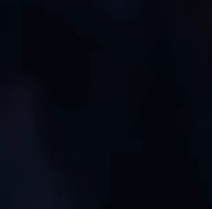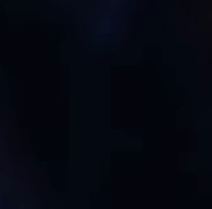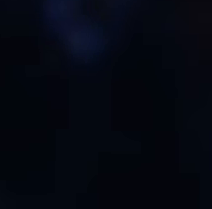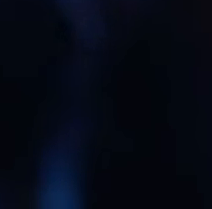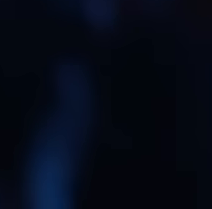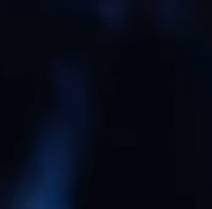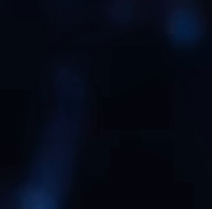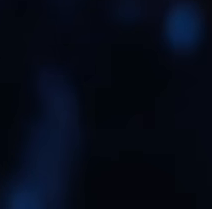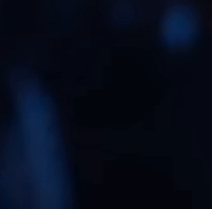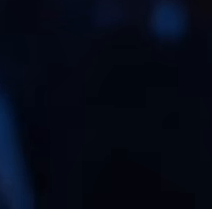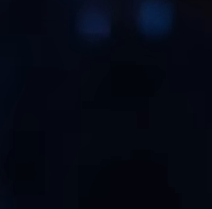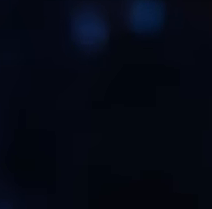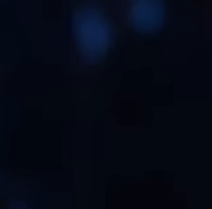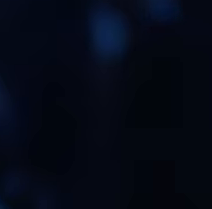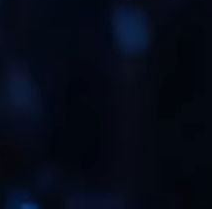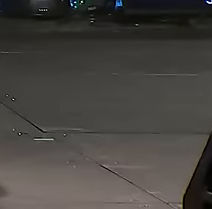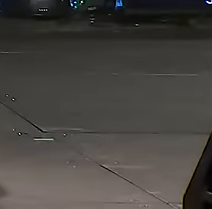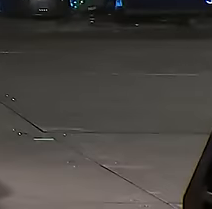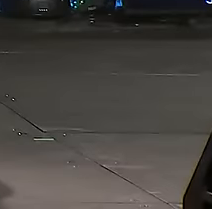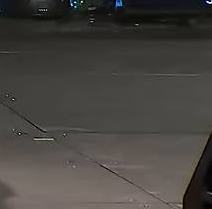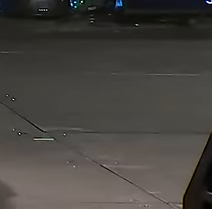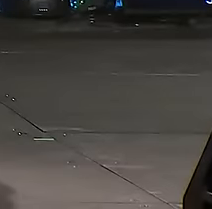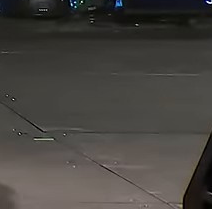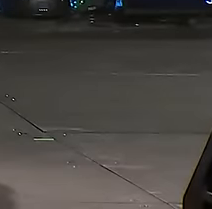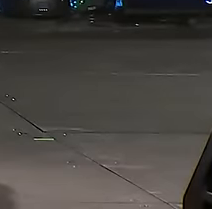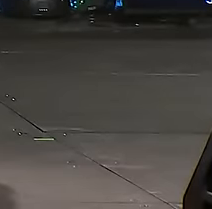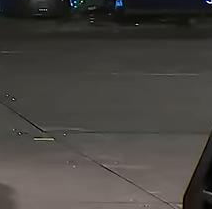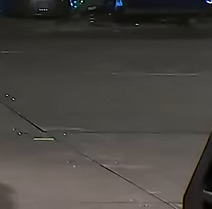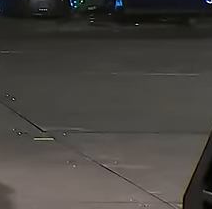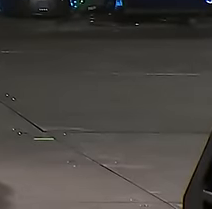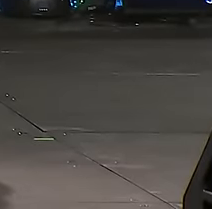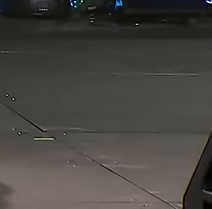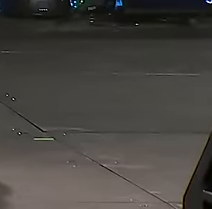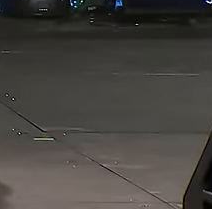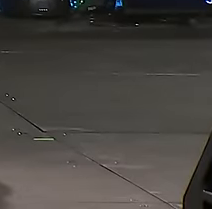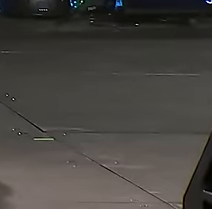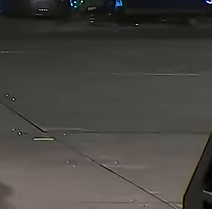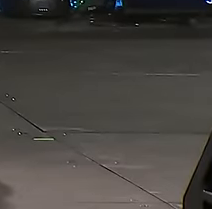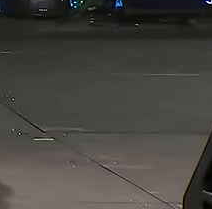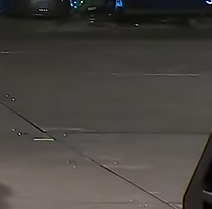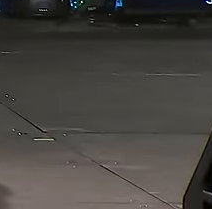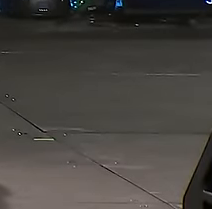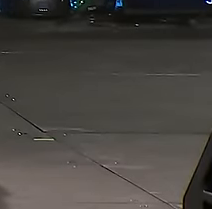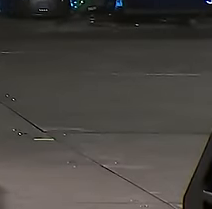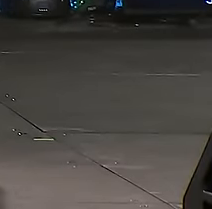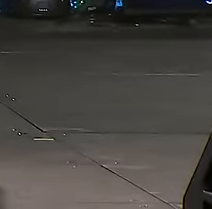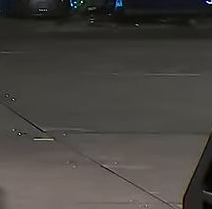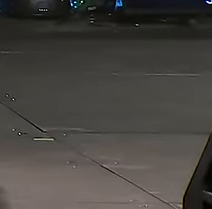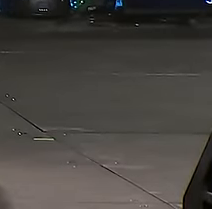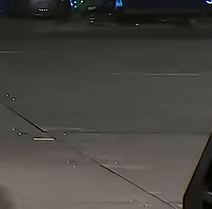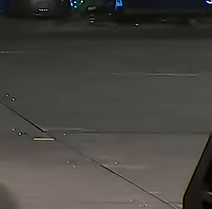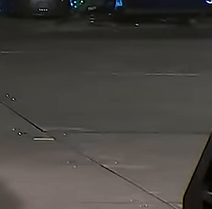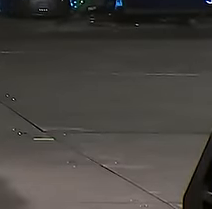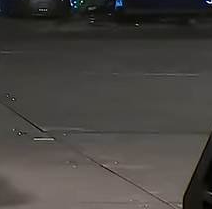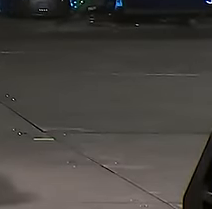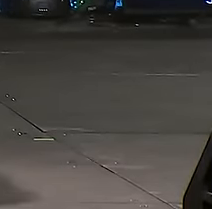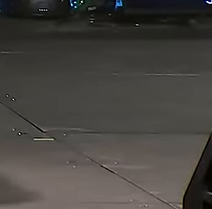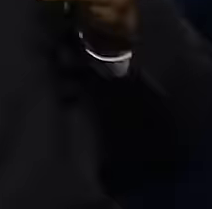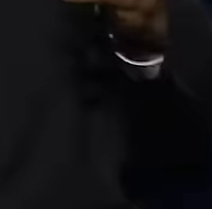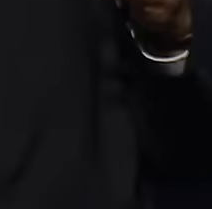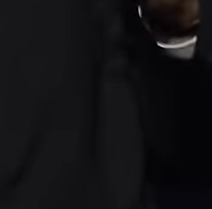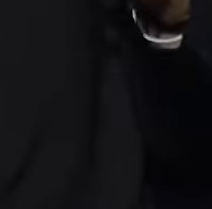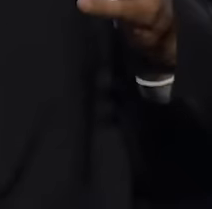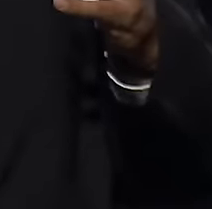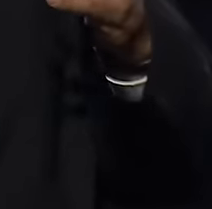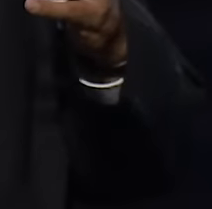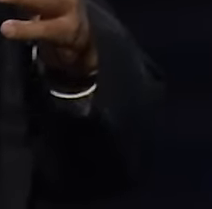una unidad que se ha ido edificando a través de esta semana. I wouldn't say we've seen a transformation per se, but we have seen a